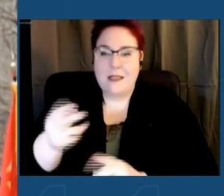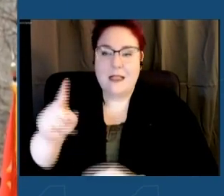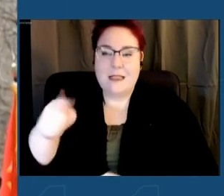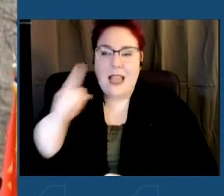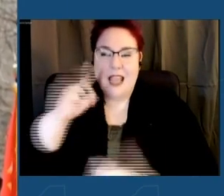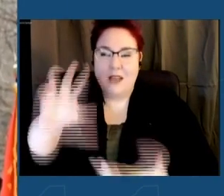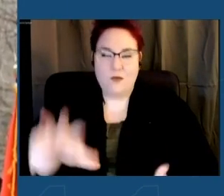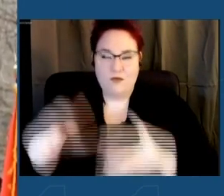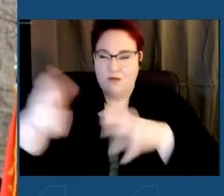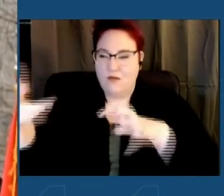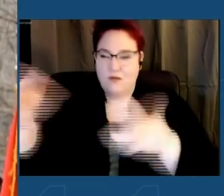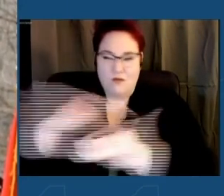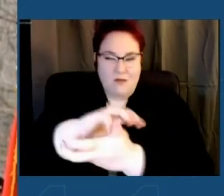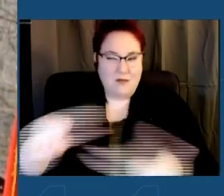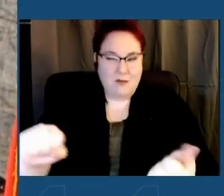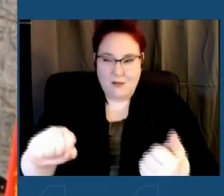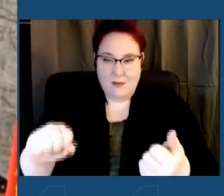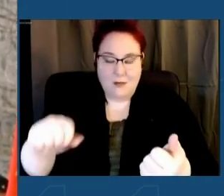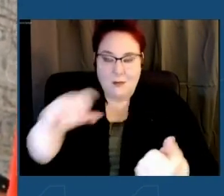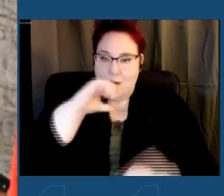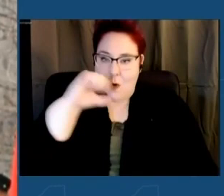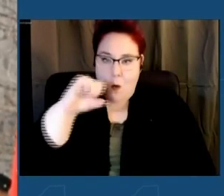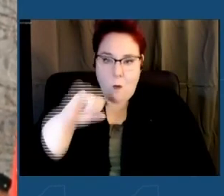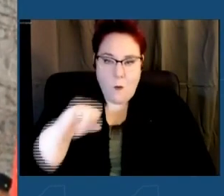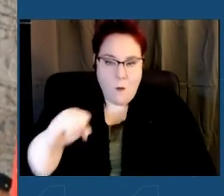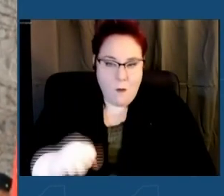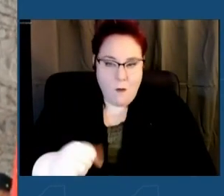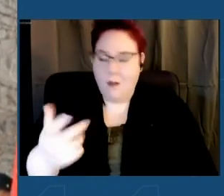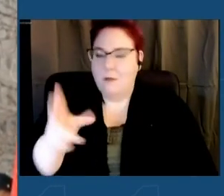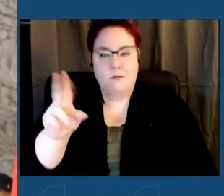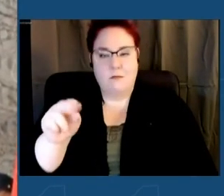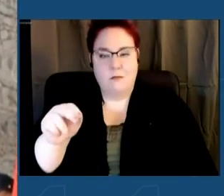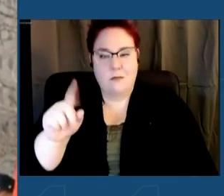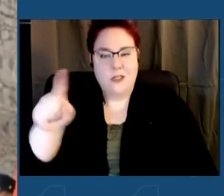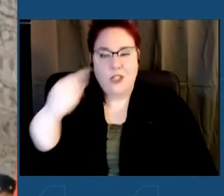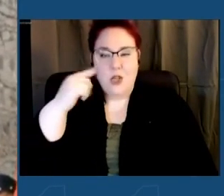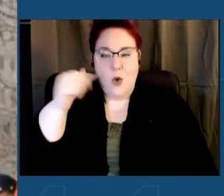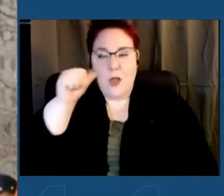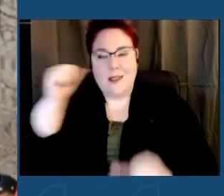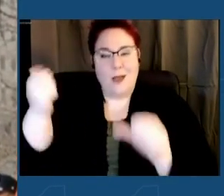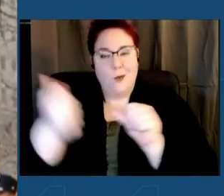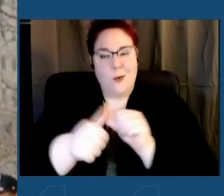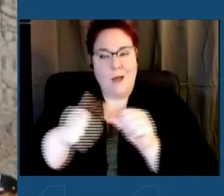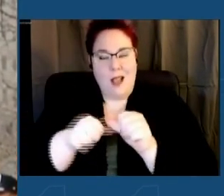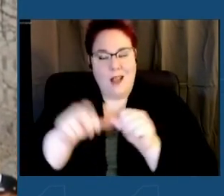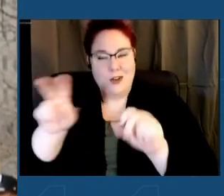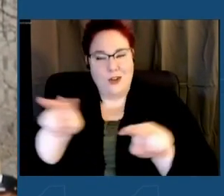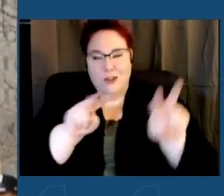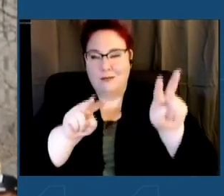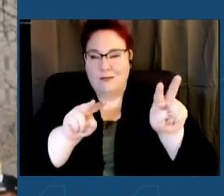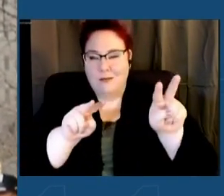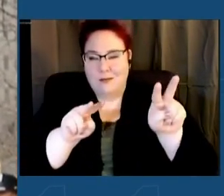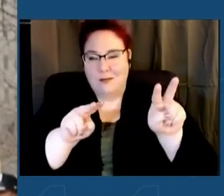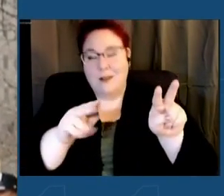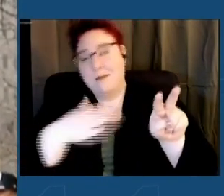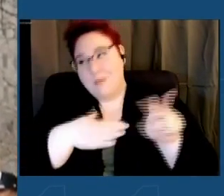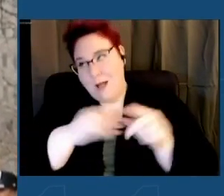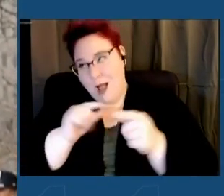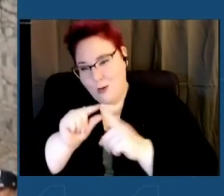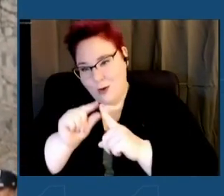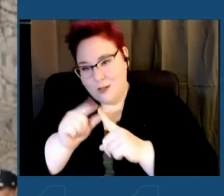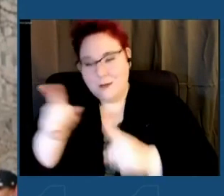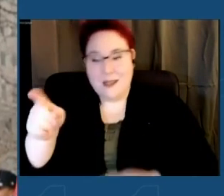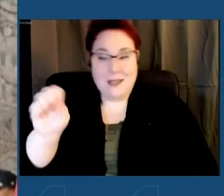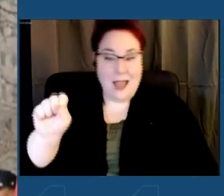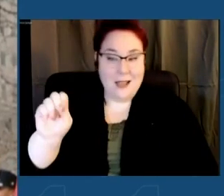a ruin, as a reminder of what these, my words, not his, SOBs